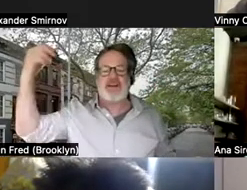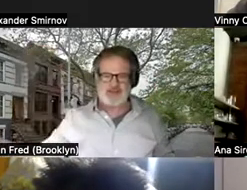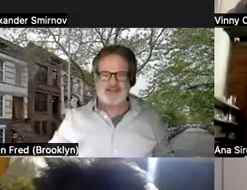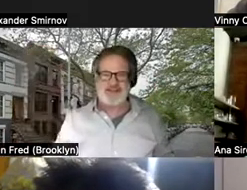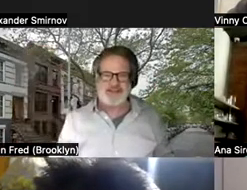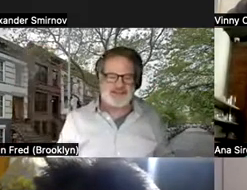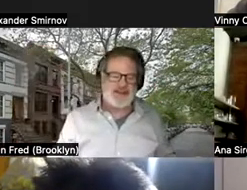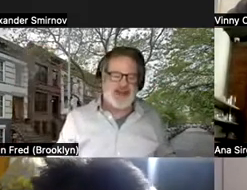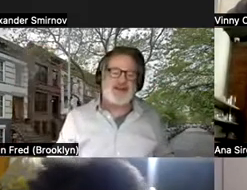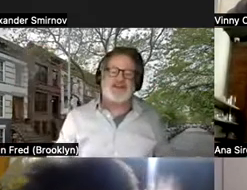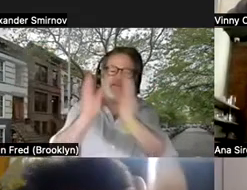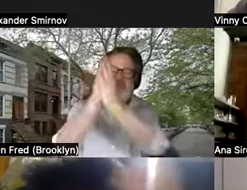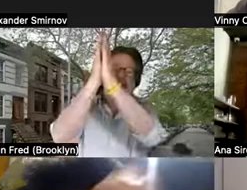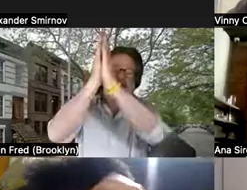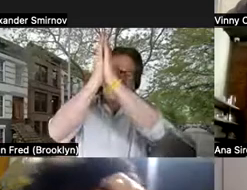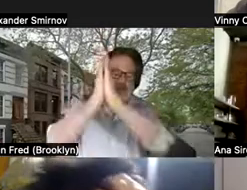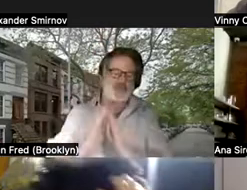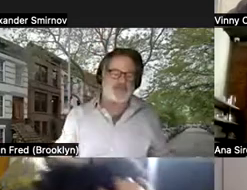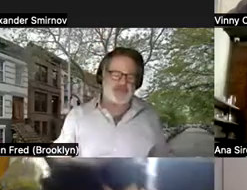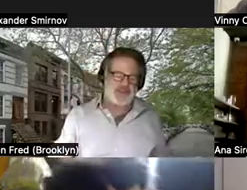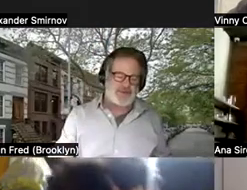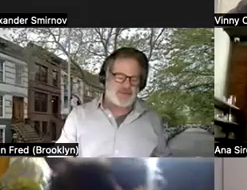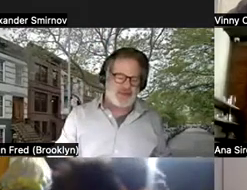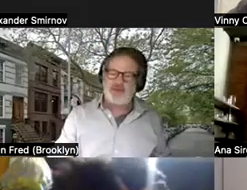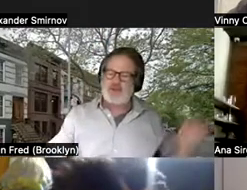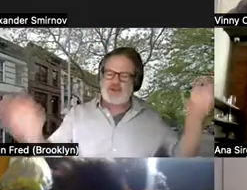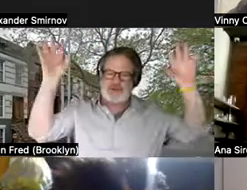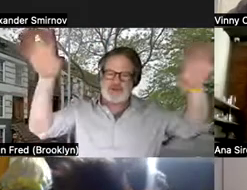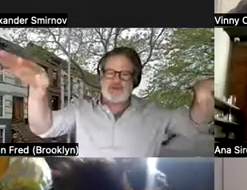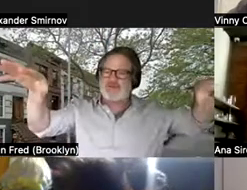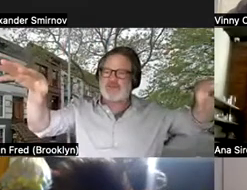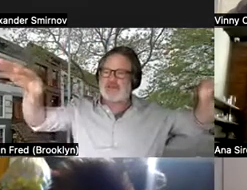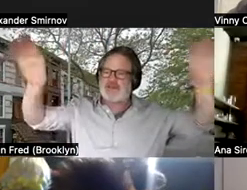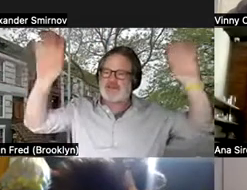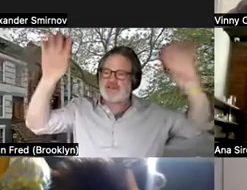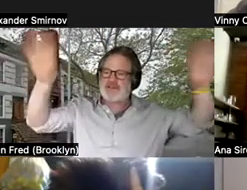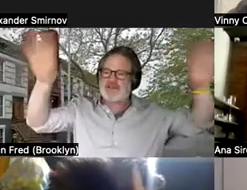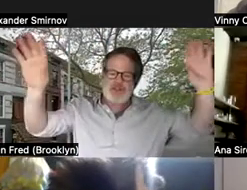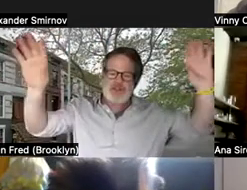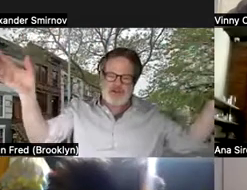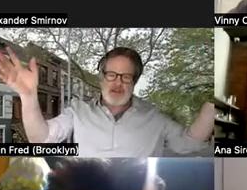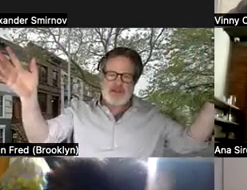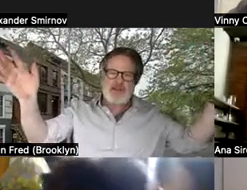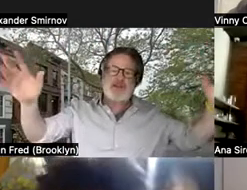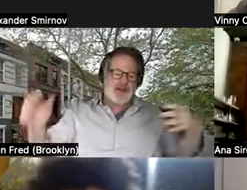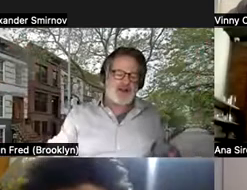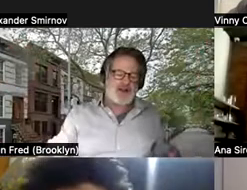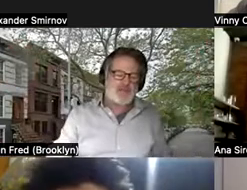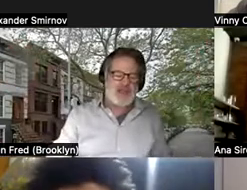a spoken language. And I'm going to thank you, Jenny, because I have to go, but everyone is welcome to stay till at least